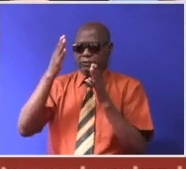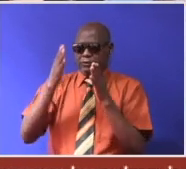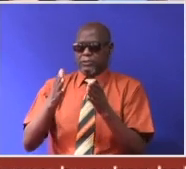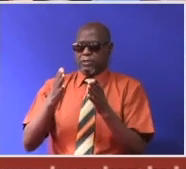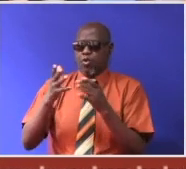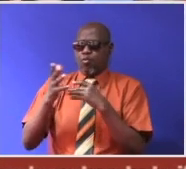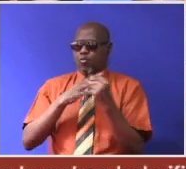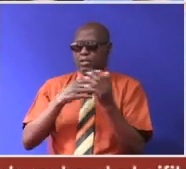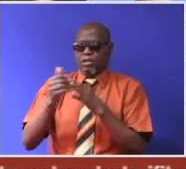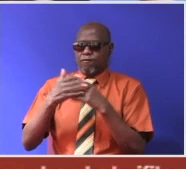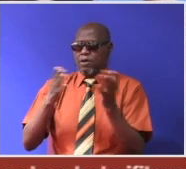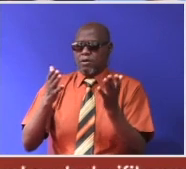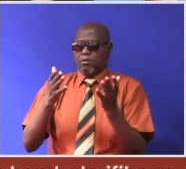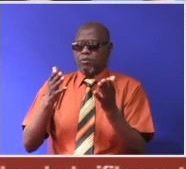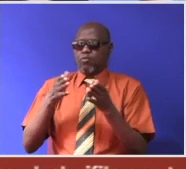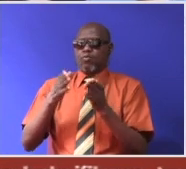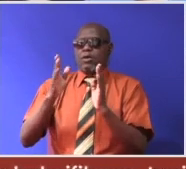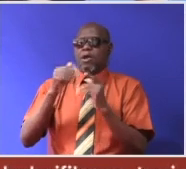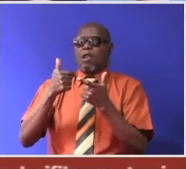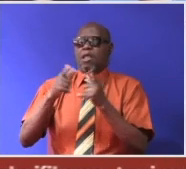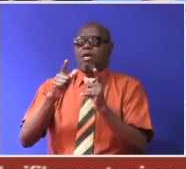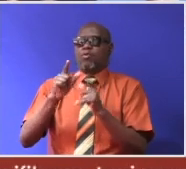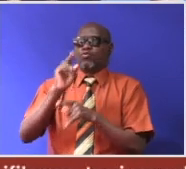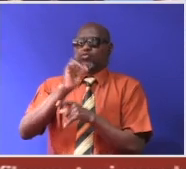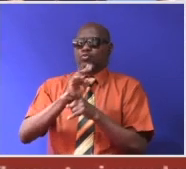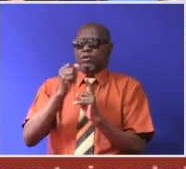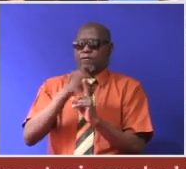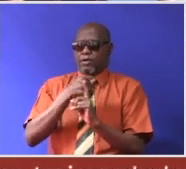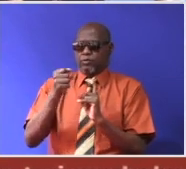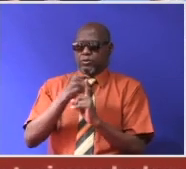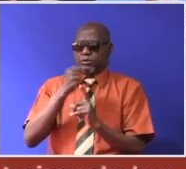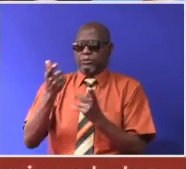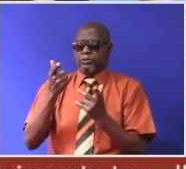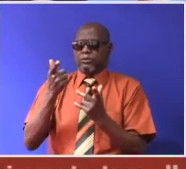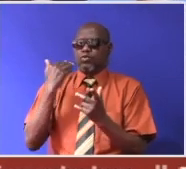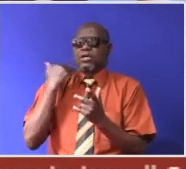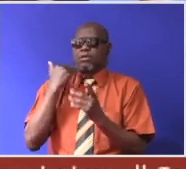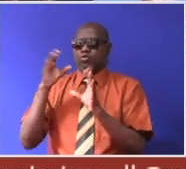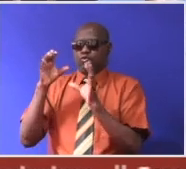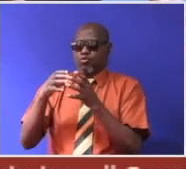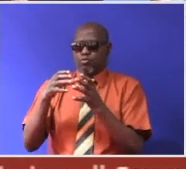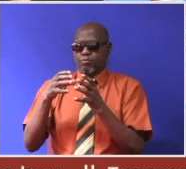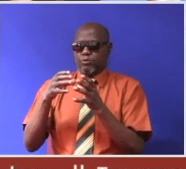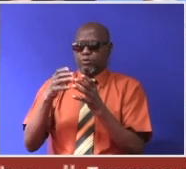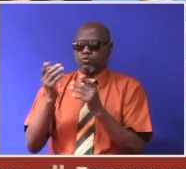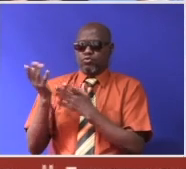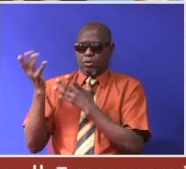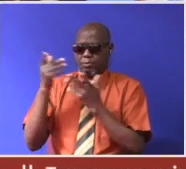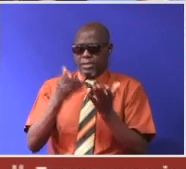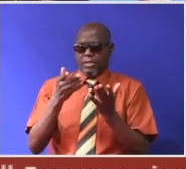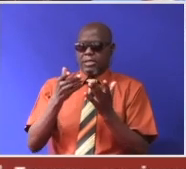is allowed to use violence, guns, and other criminals to harass,